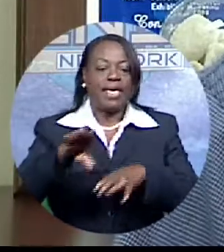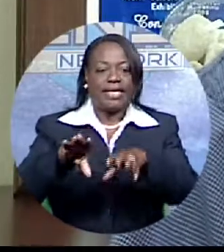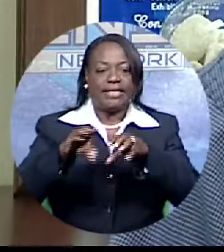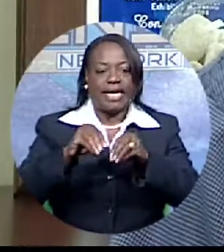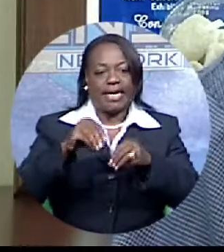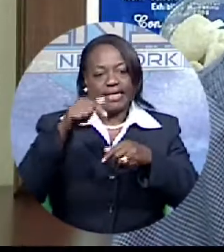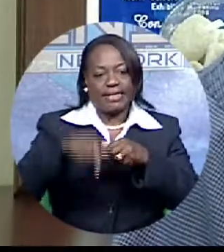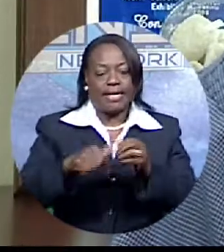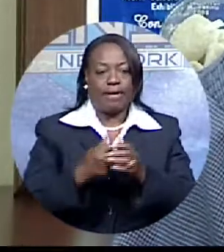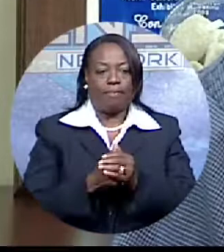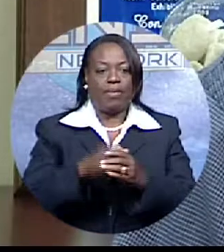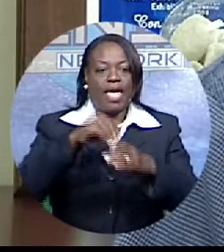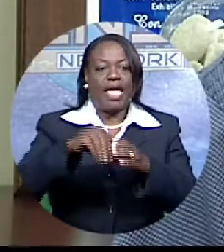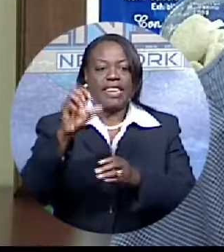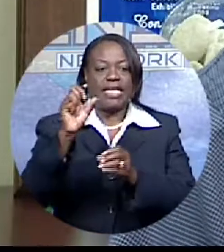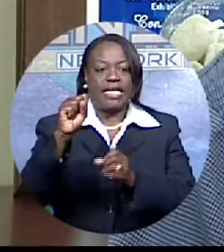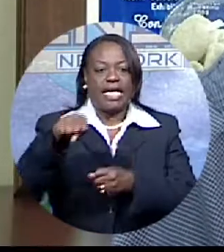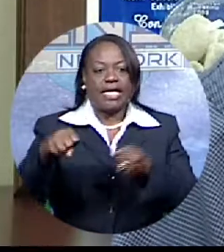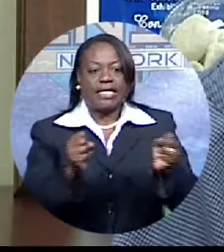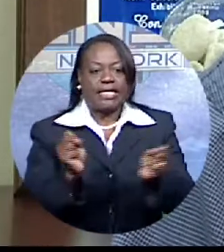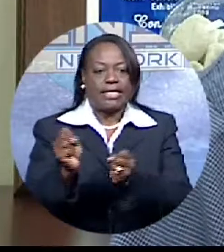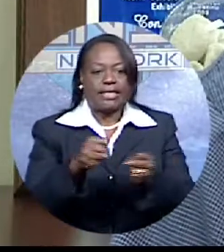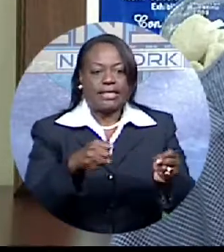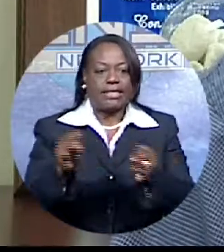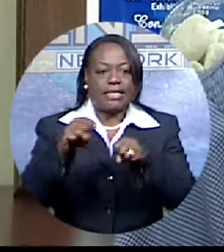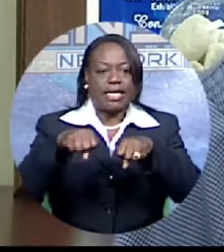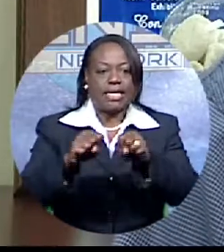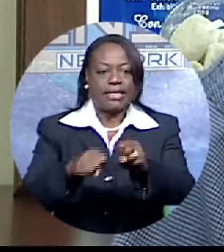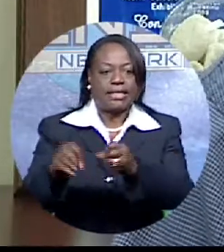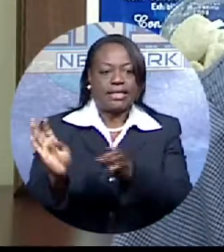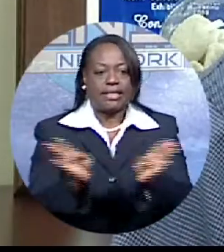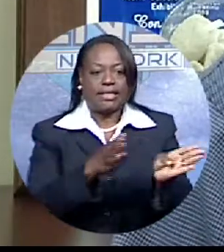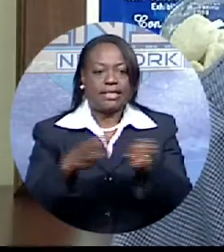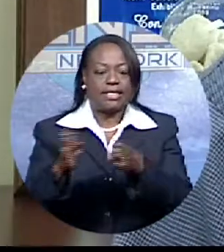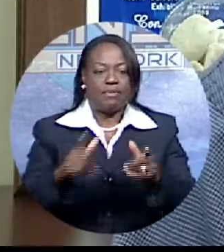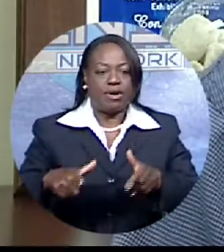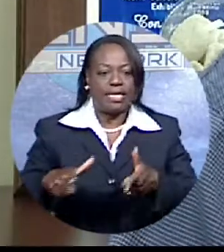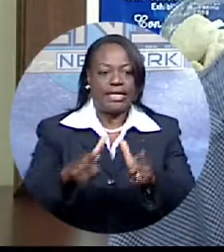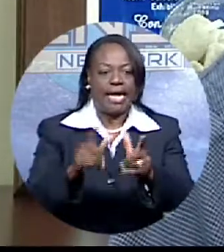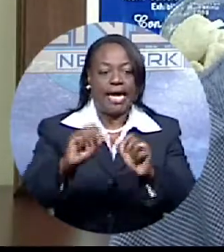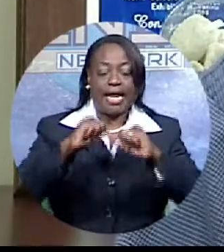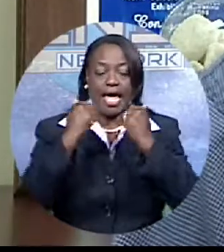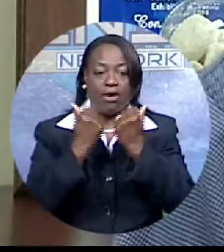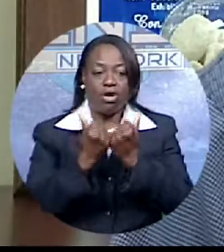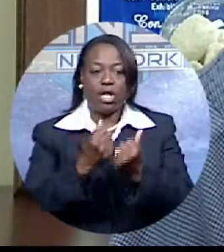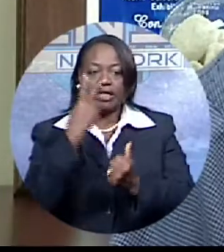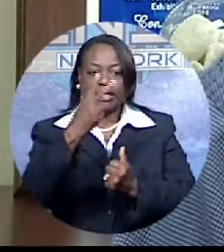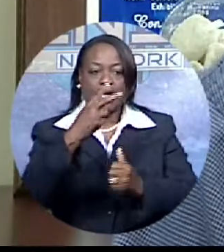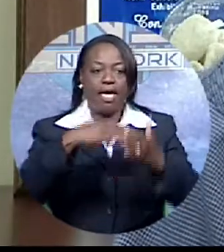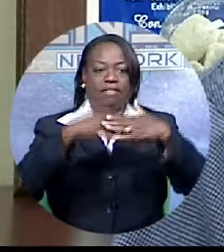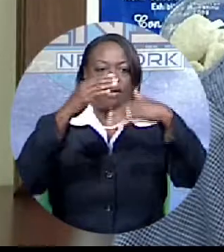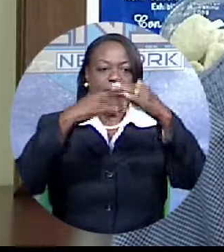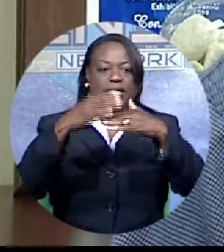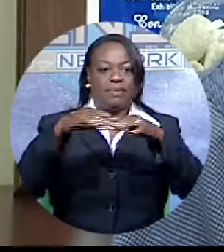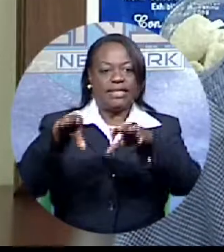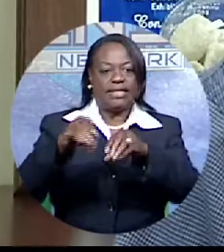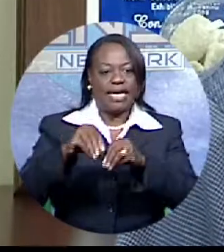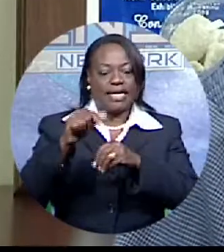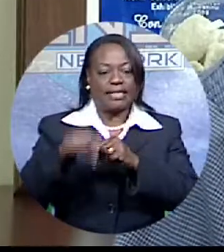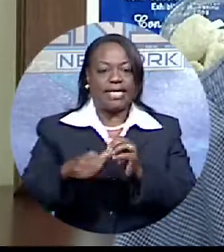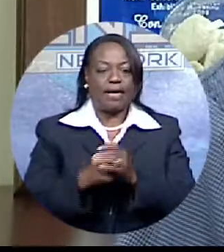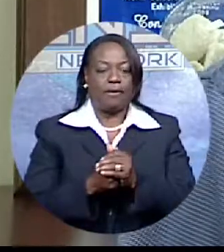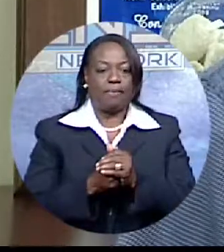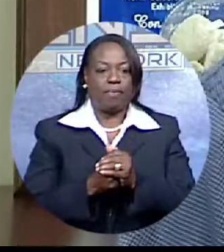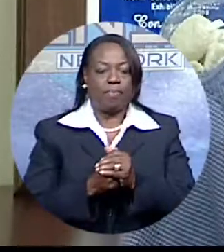In the Seabreeze Lane area, if you go in the area, you'll see where the buildings are taken down. On the weekend, we're going to put a